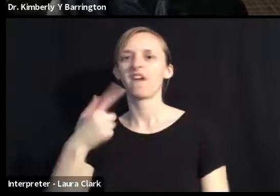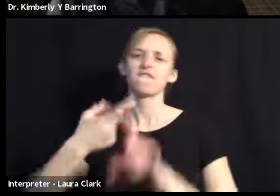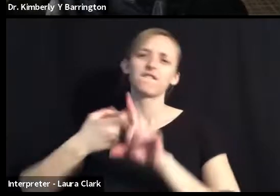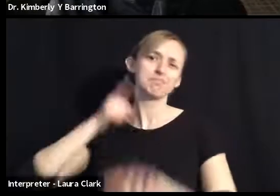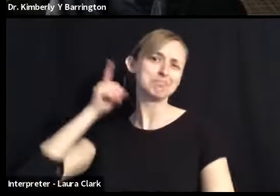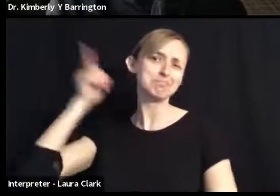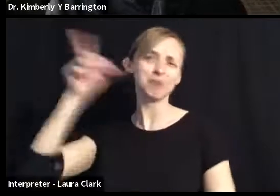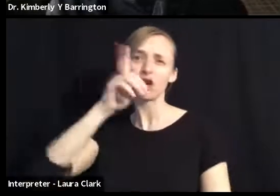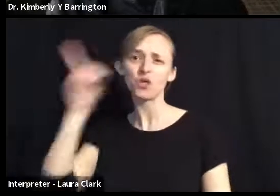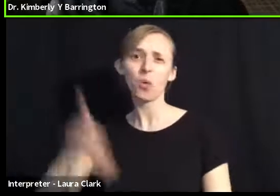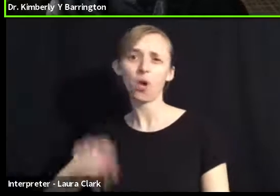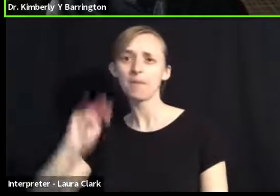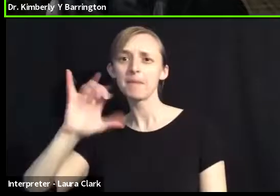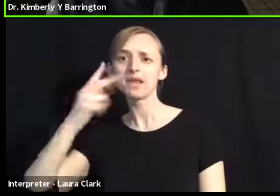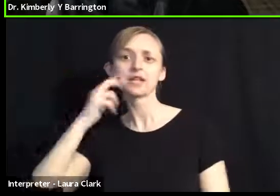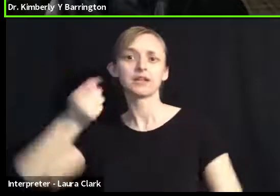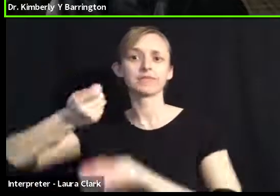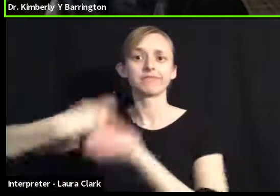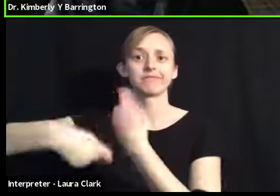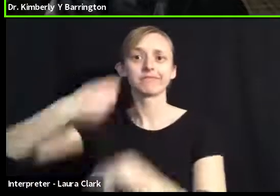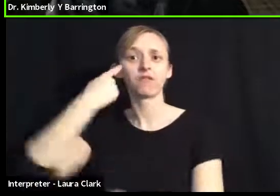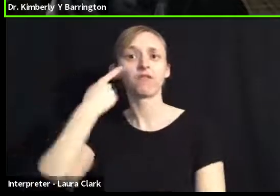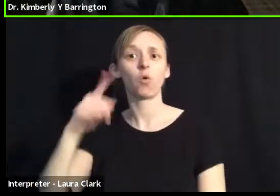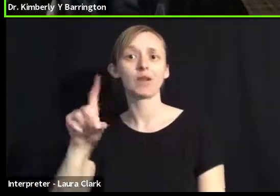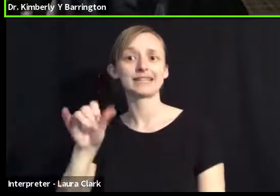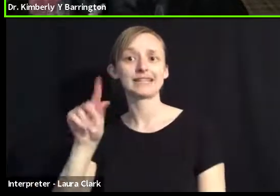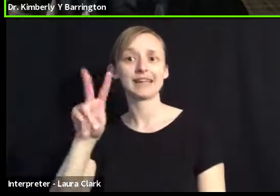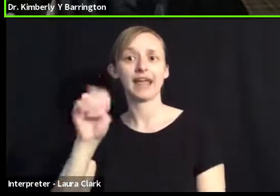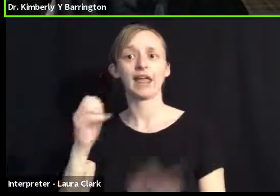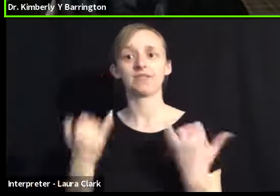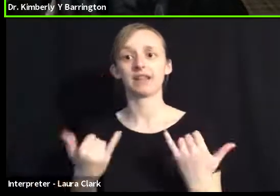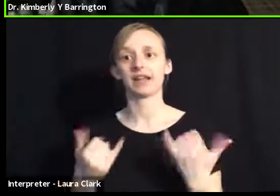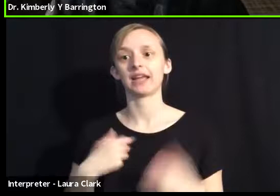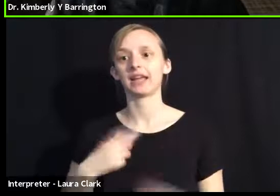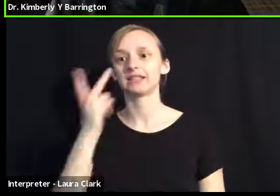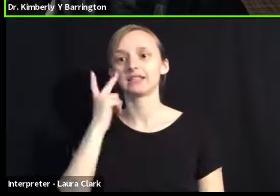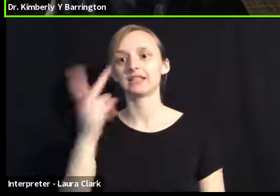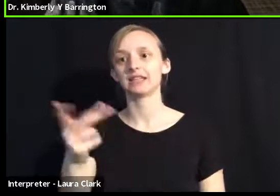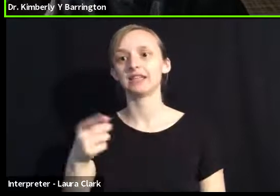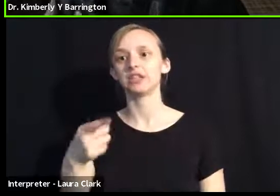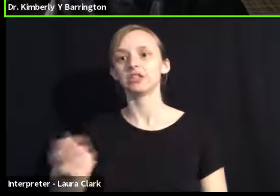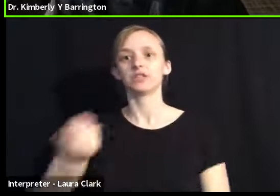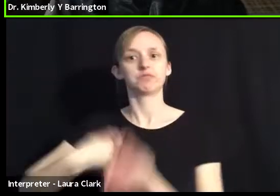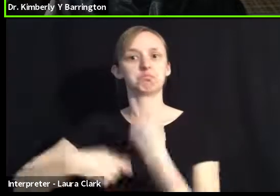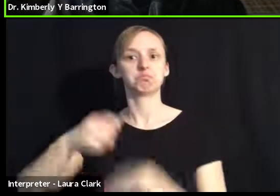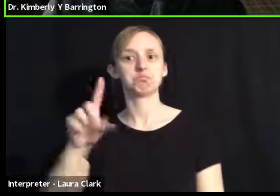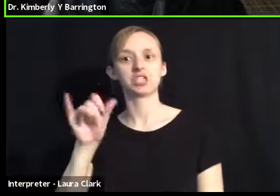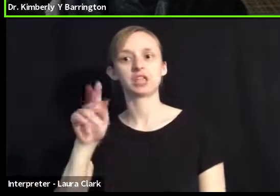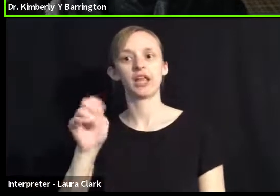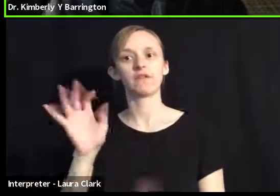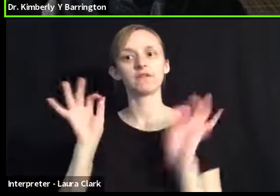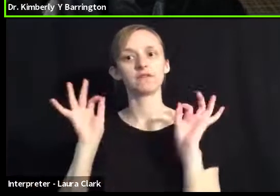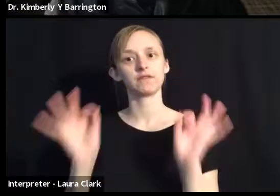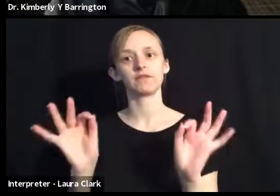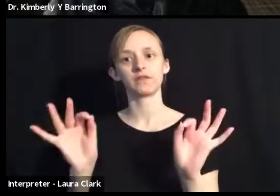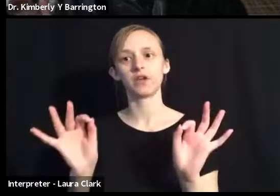is in his stead today. And as you can see, she's taking this place quite well. Oh, it says it was